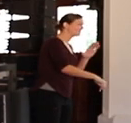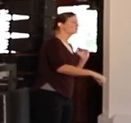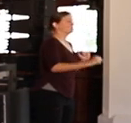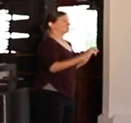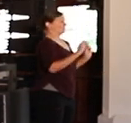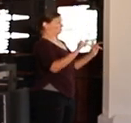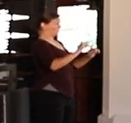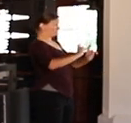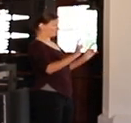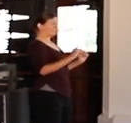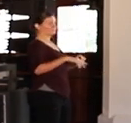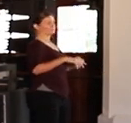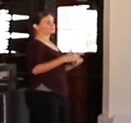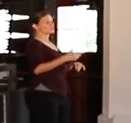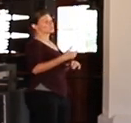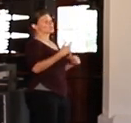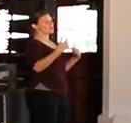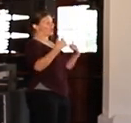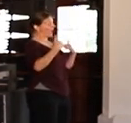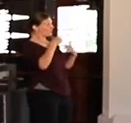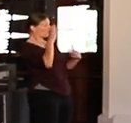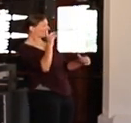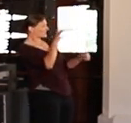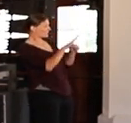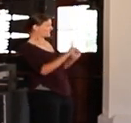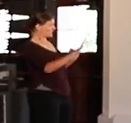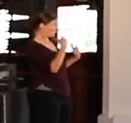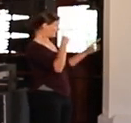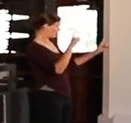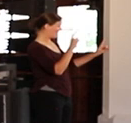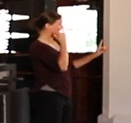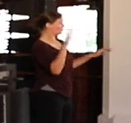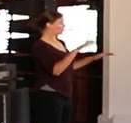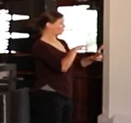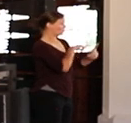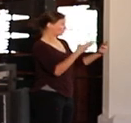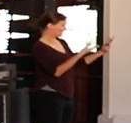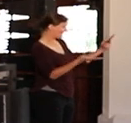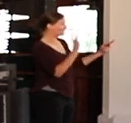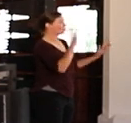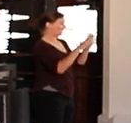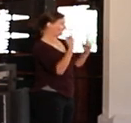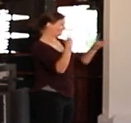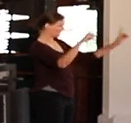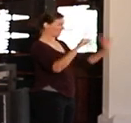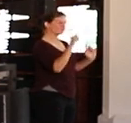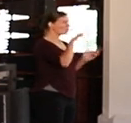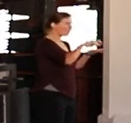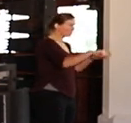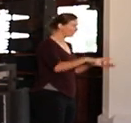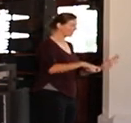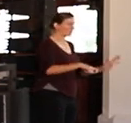we go. I'm going to guarantee your success if you just do three things. You don't have to take